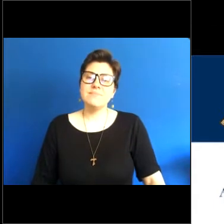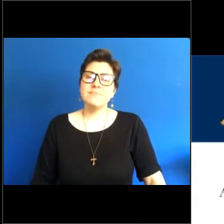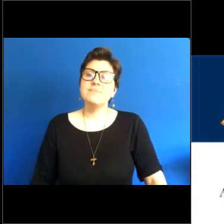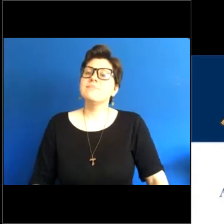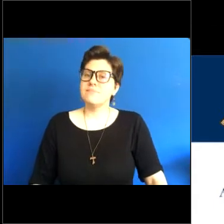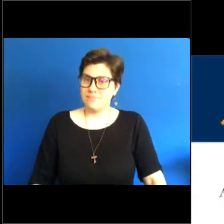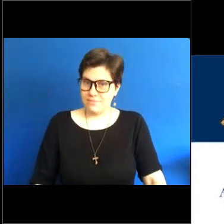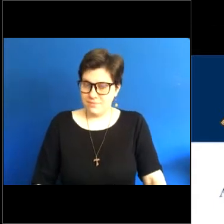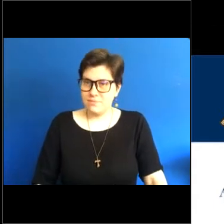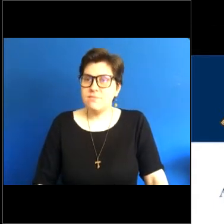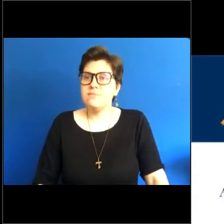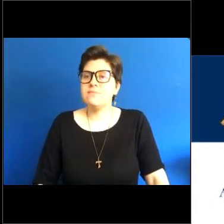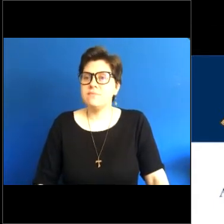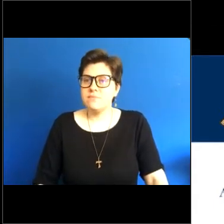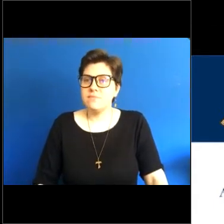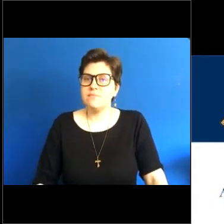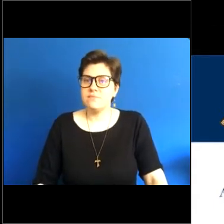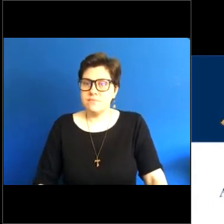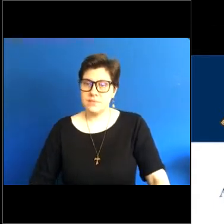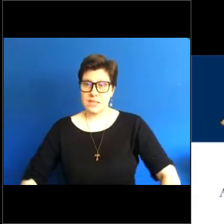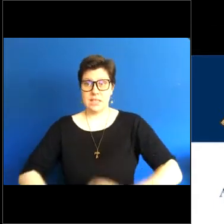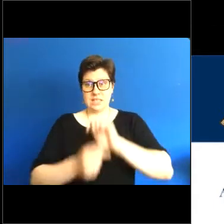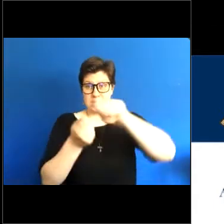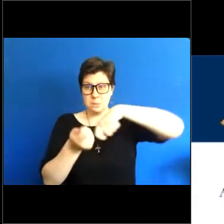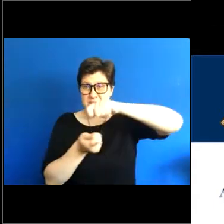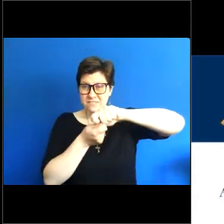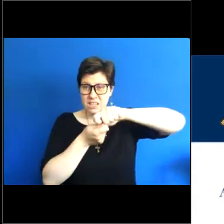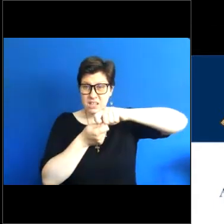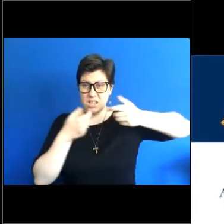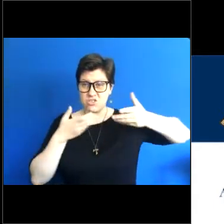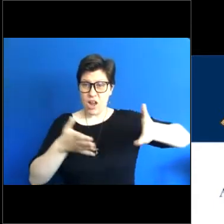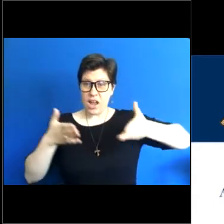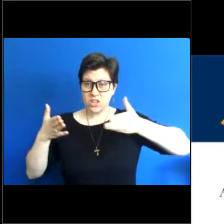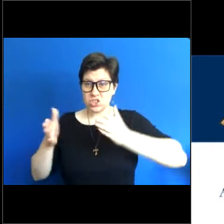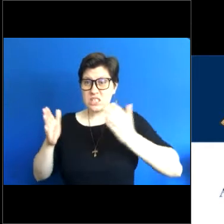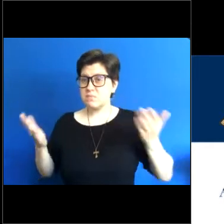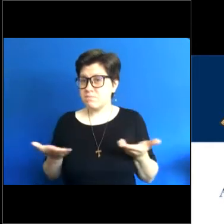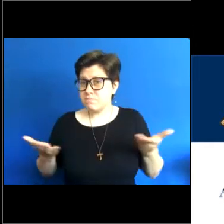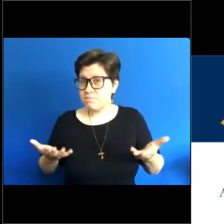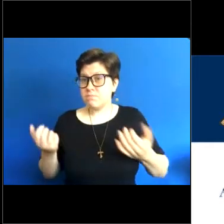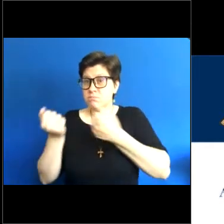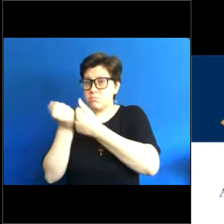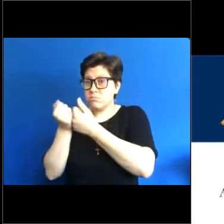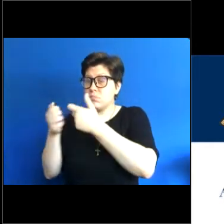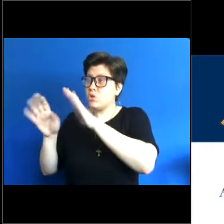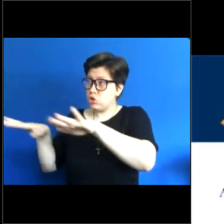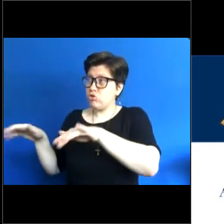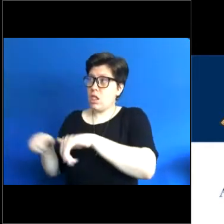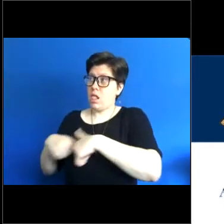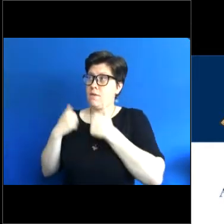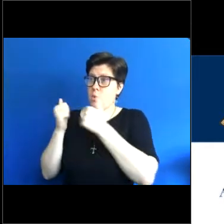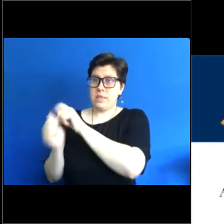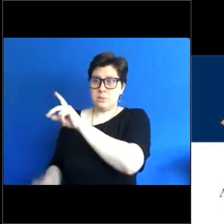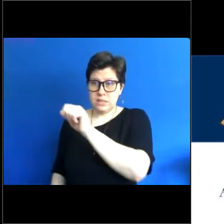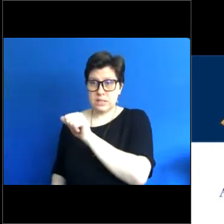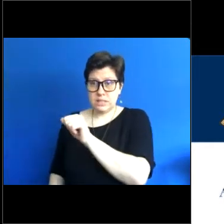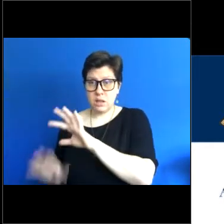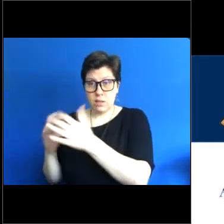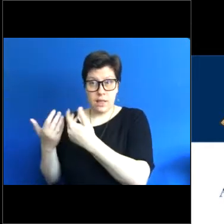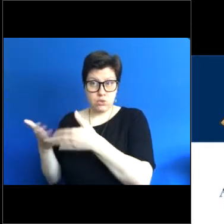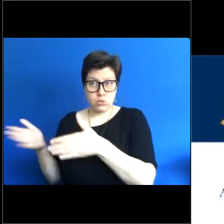So what specific strategies can we use to support children living with disabilities in our